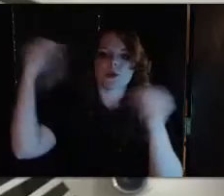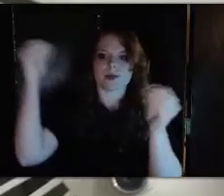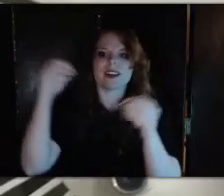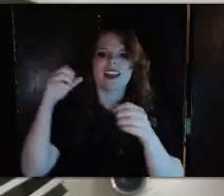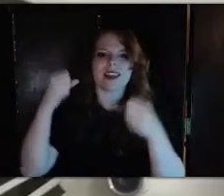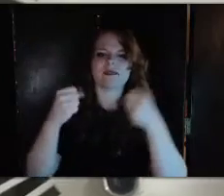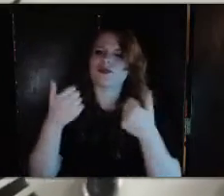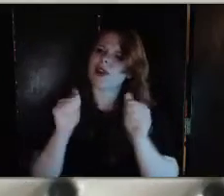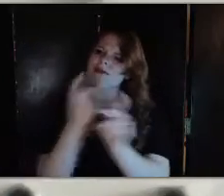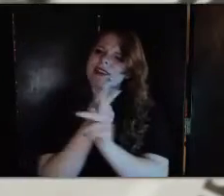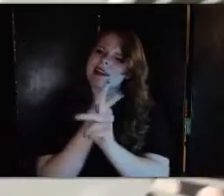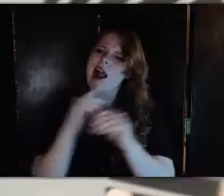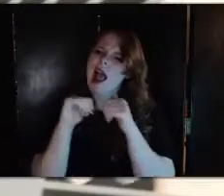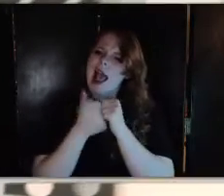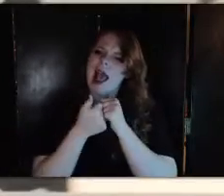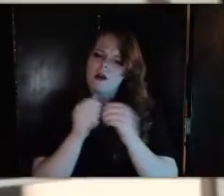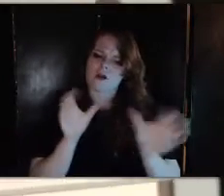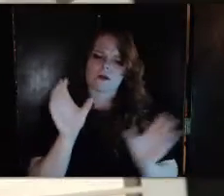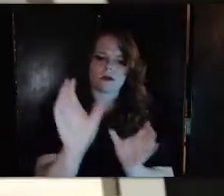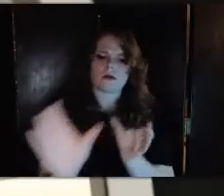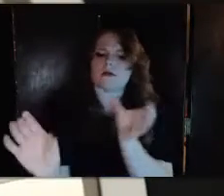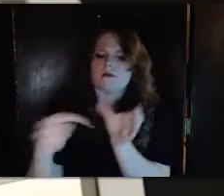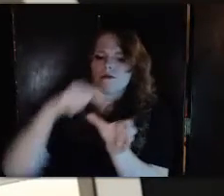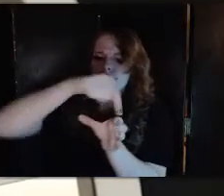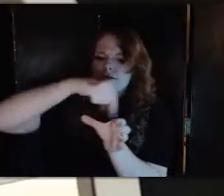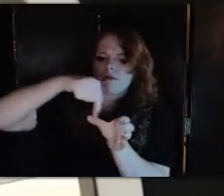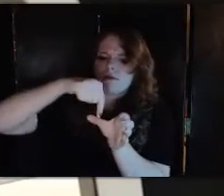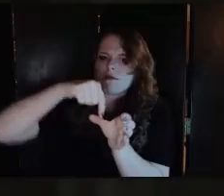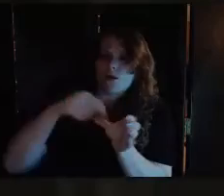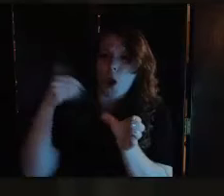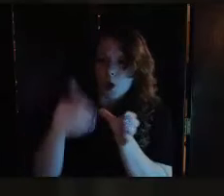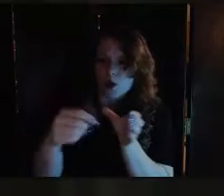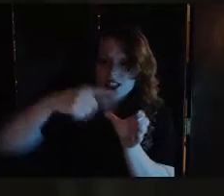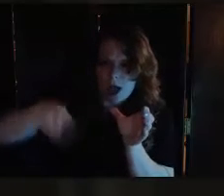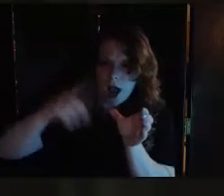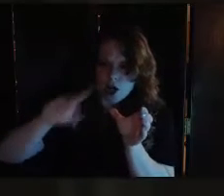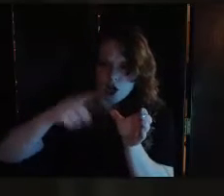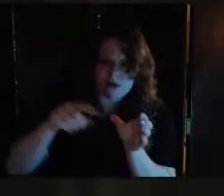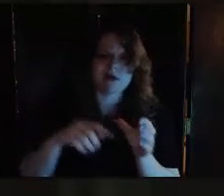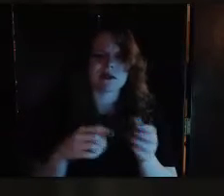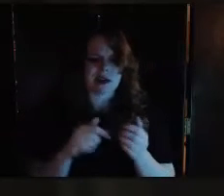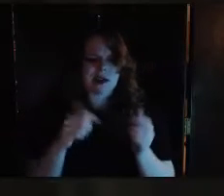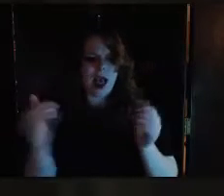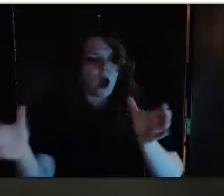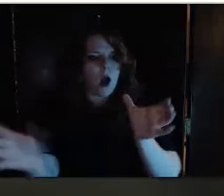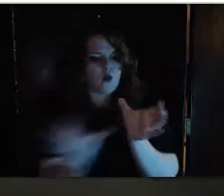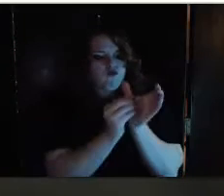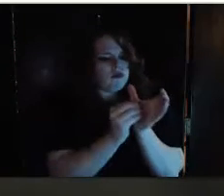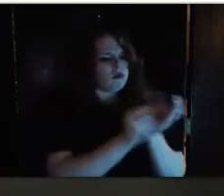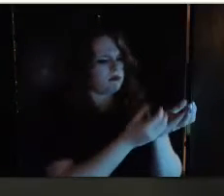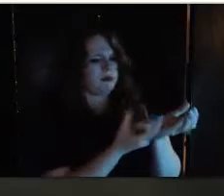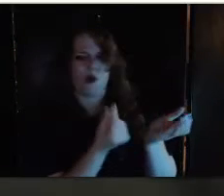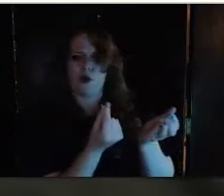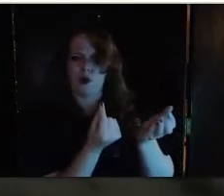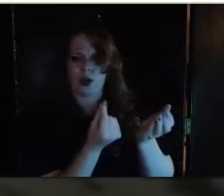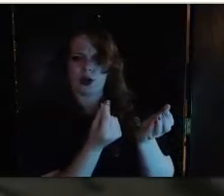air. They're working on a way to attach the devices near vehicle tires, and they need to determine what to do with that particulate